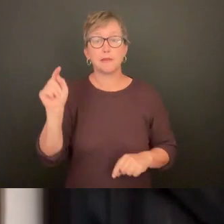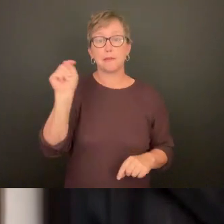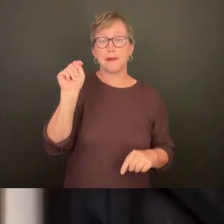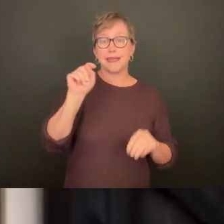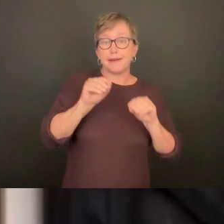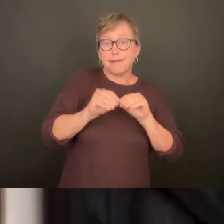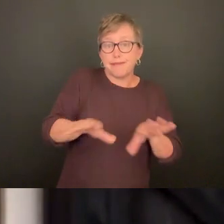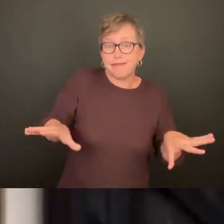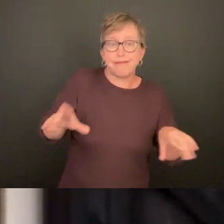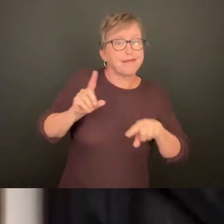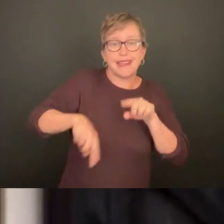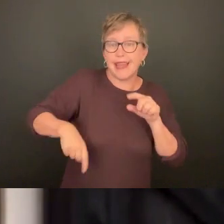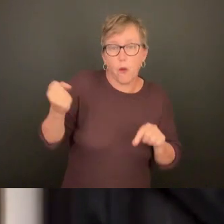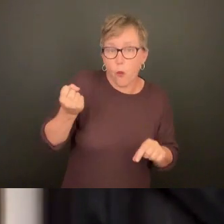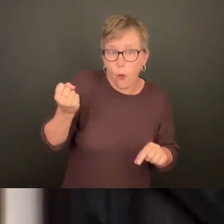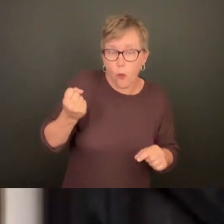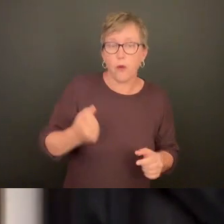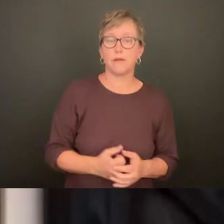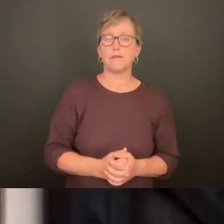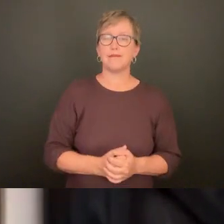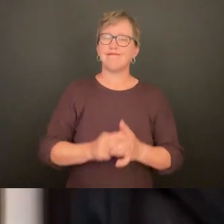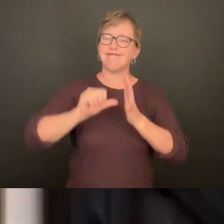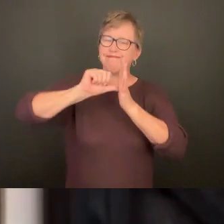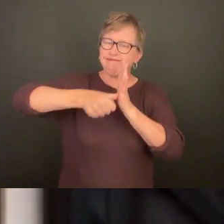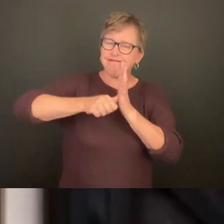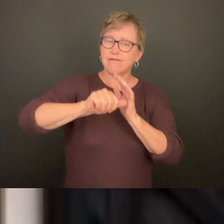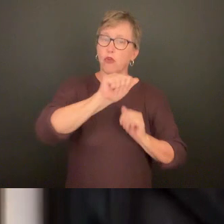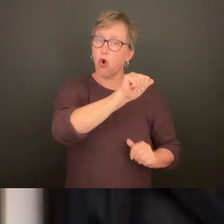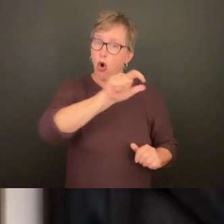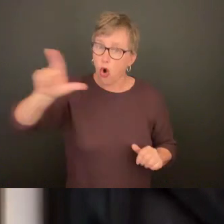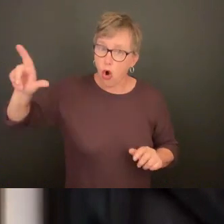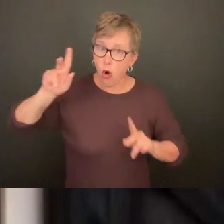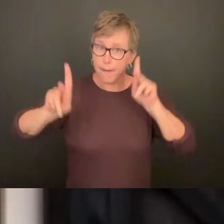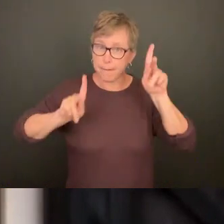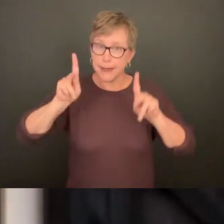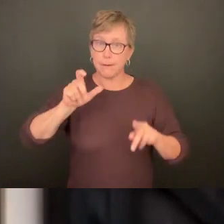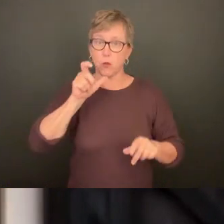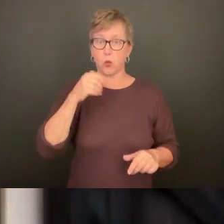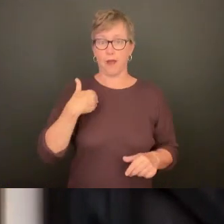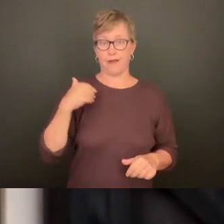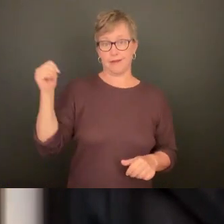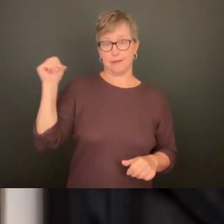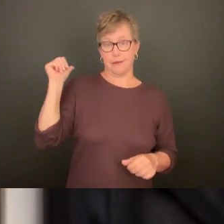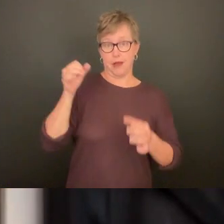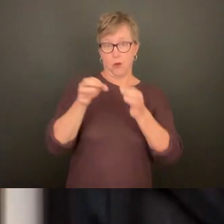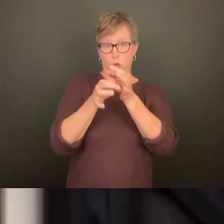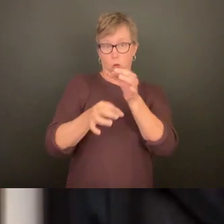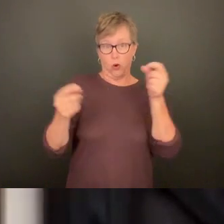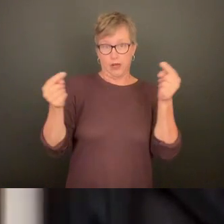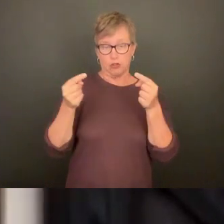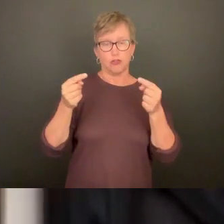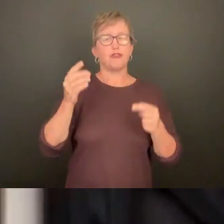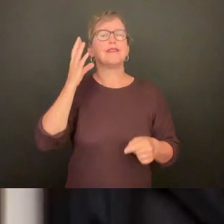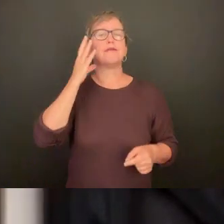achieve orgasm. Women may also experience changes in fertility, menstrual cycle, and bladder control.